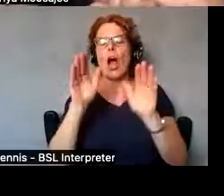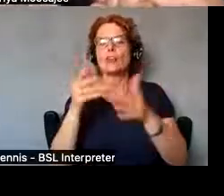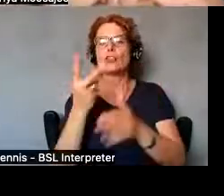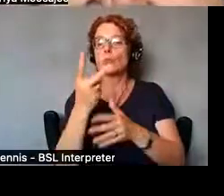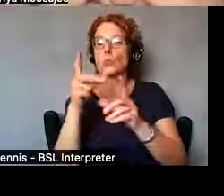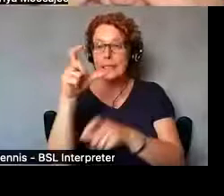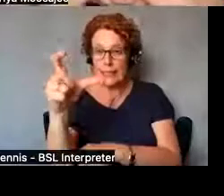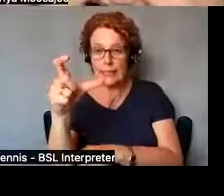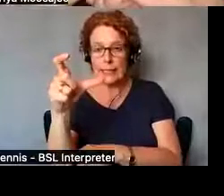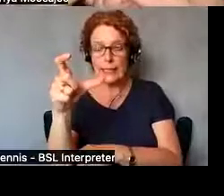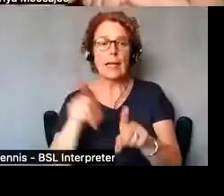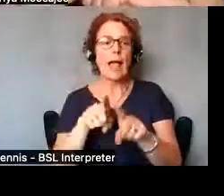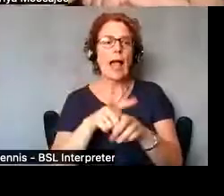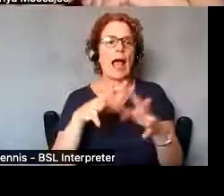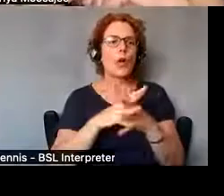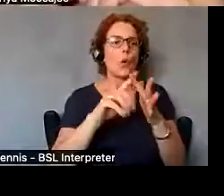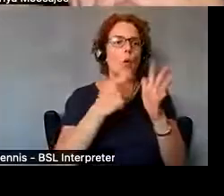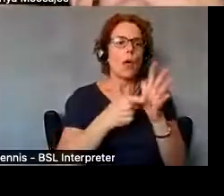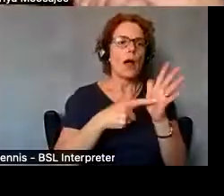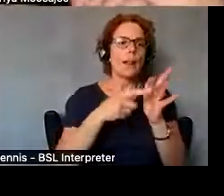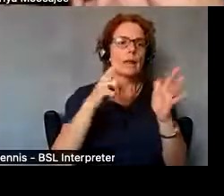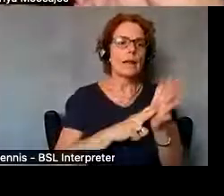whirlin, which causes